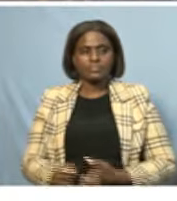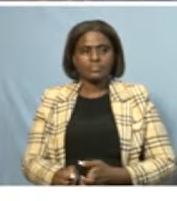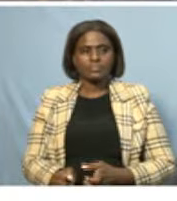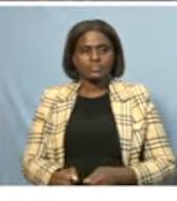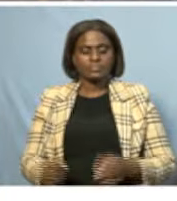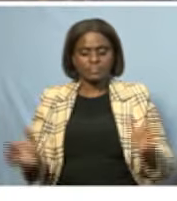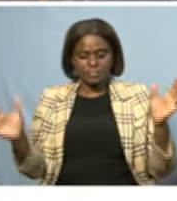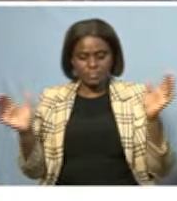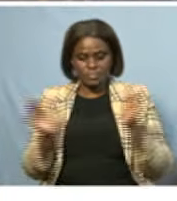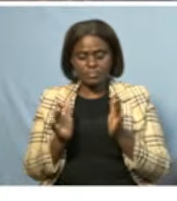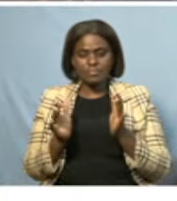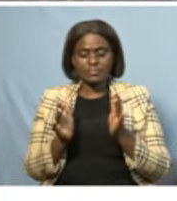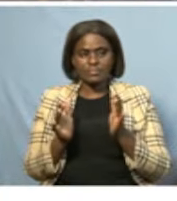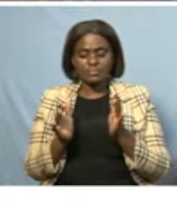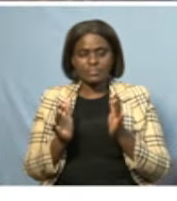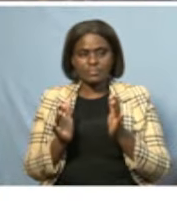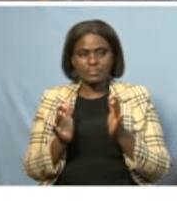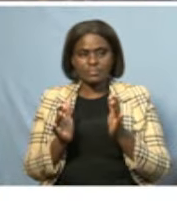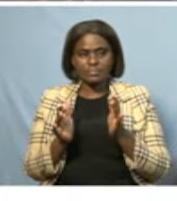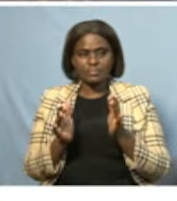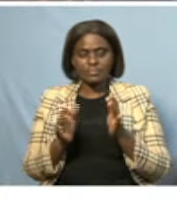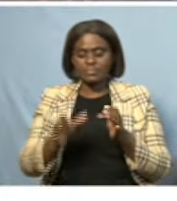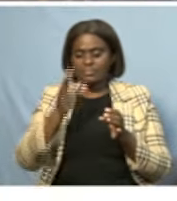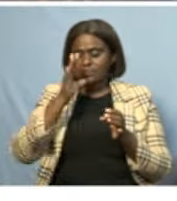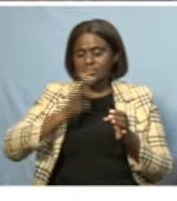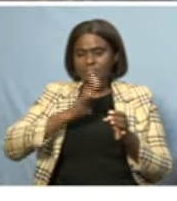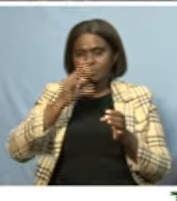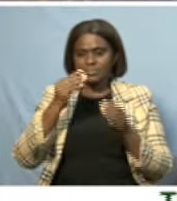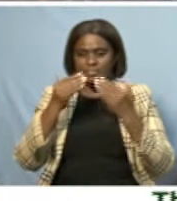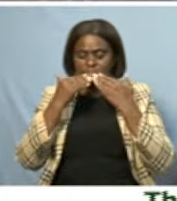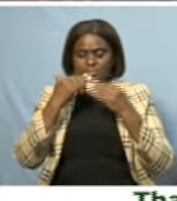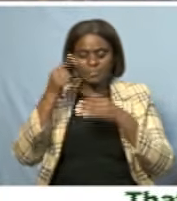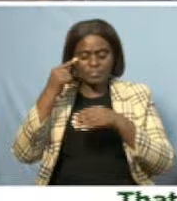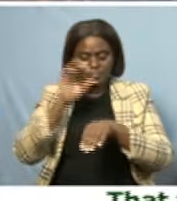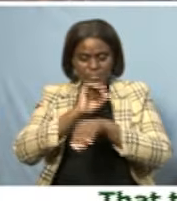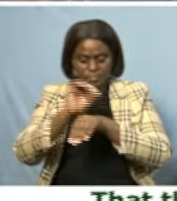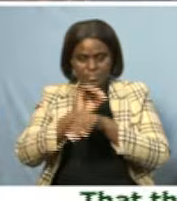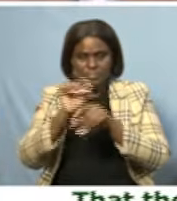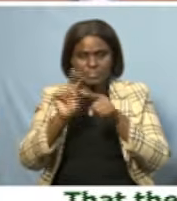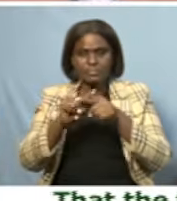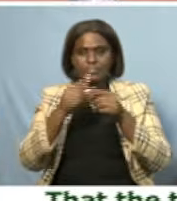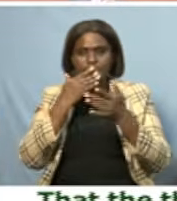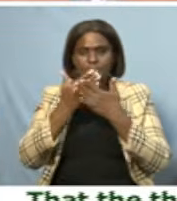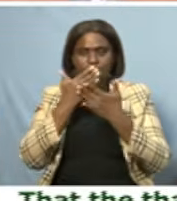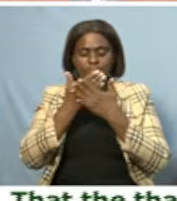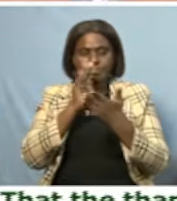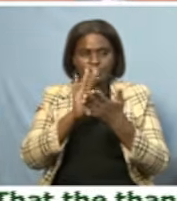In summary, Madam Speaker, thank you for this opportunity and privilege.